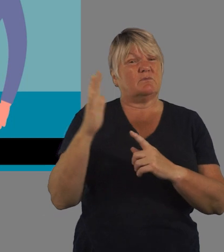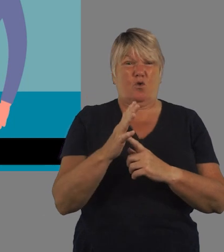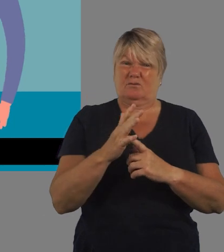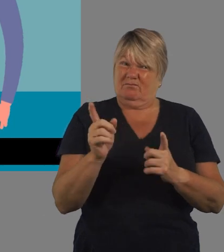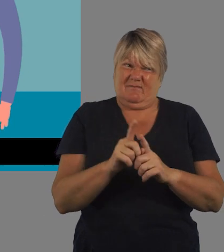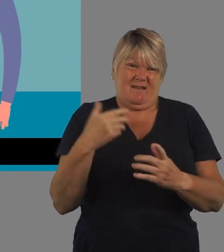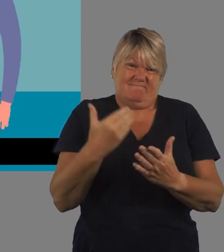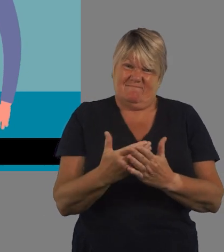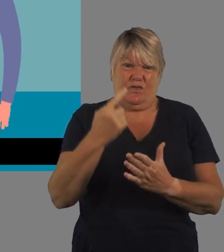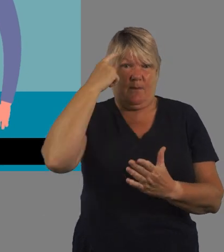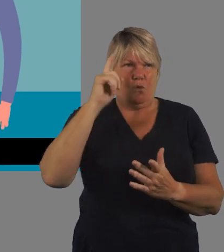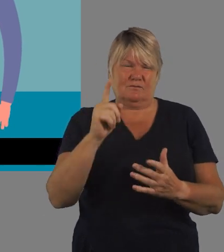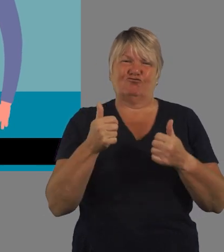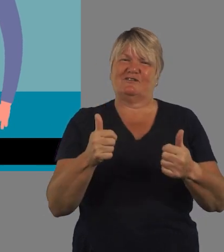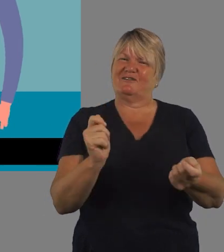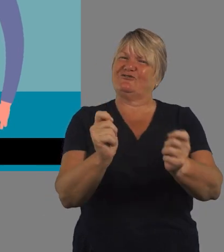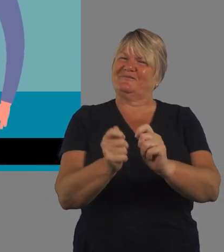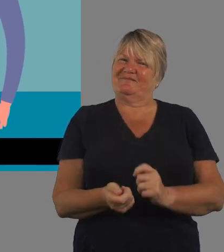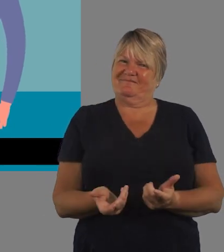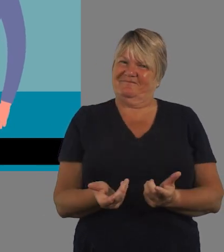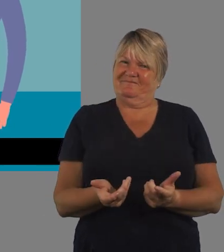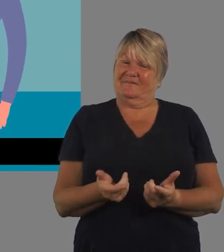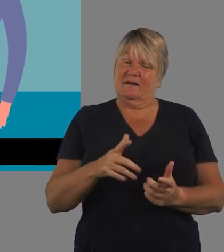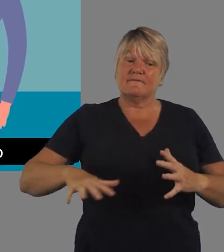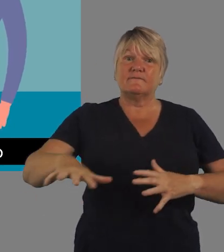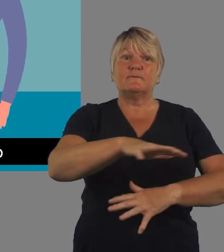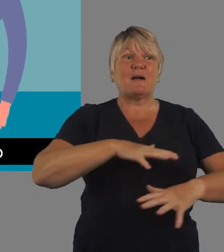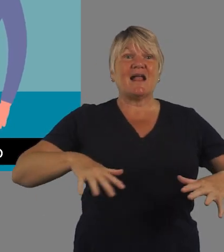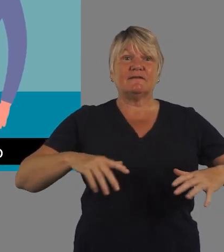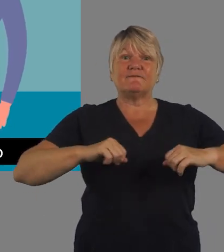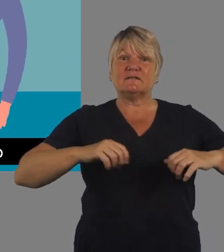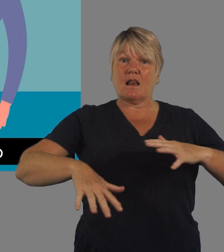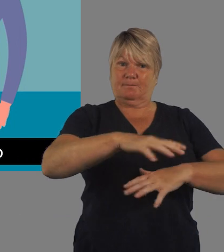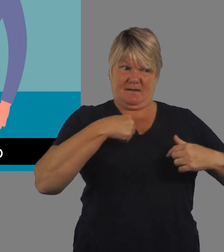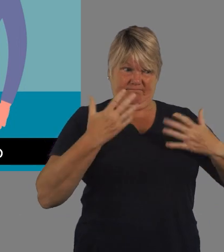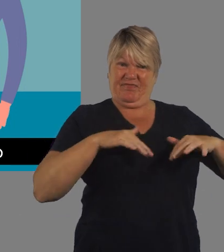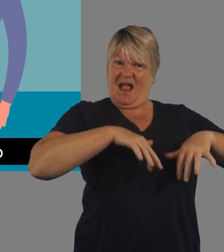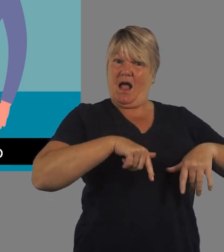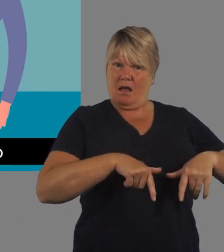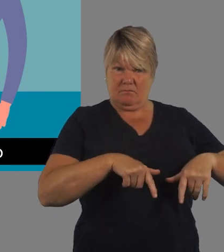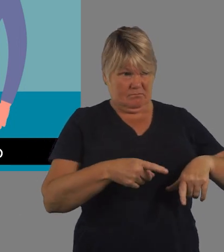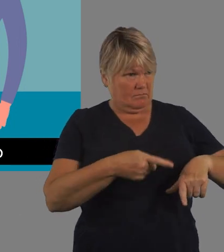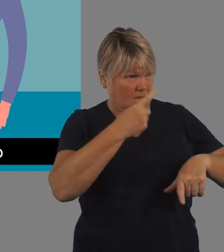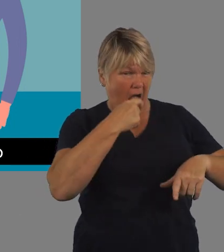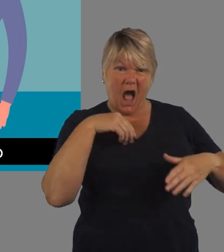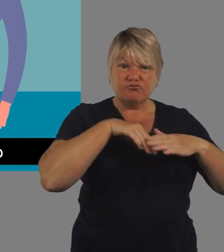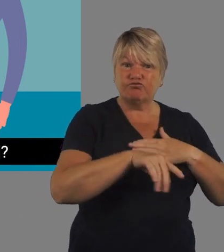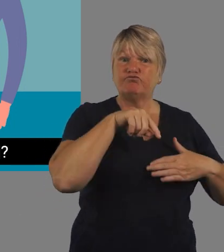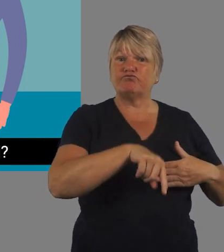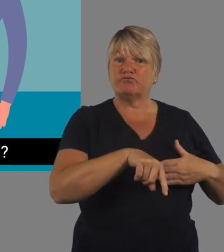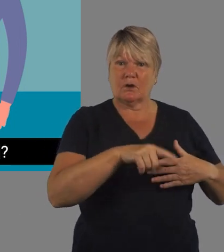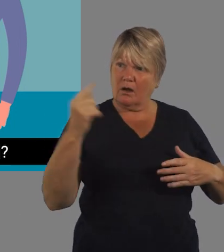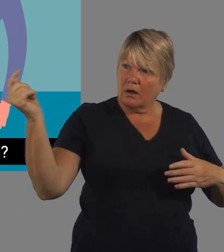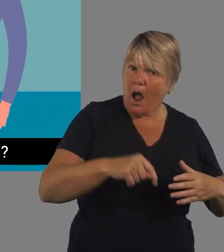as important as ever to think about reasonable adjustments. Is the physical space you are using accessible? And do